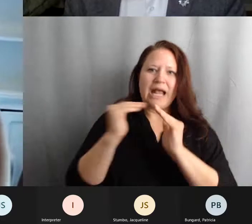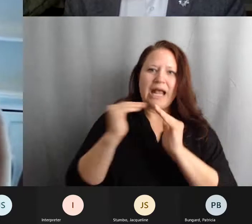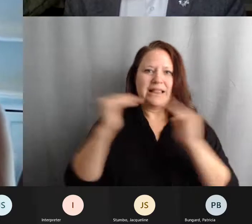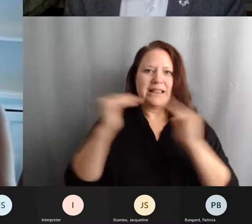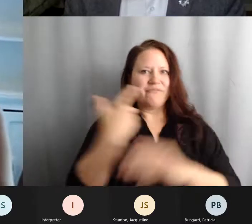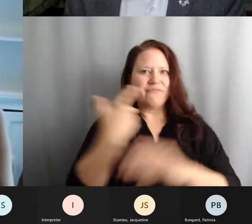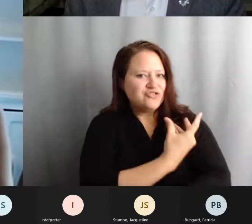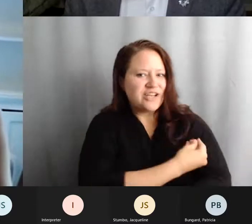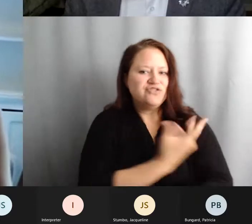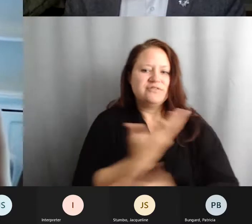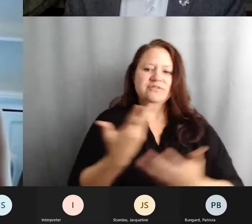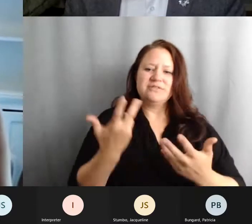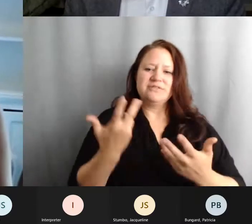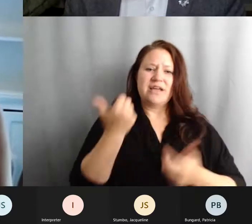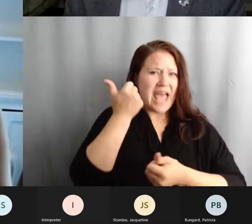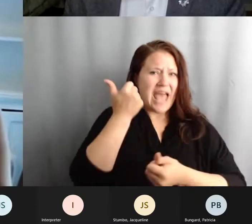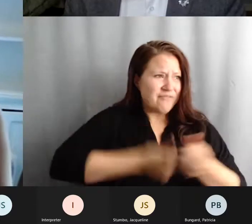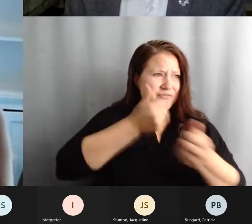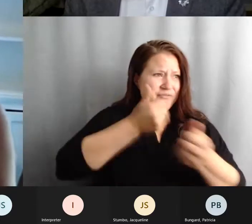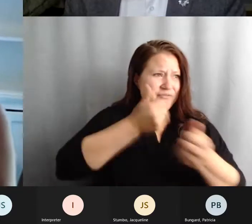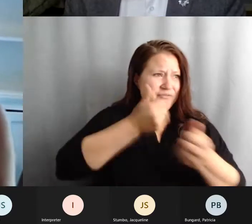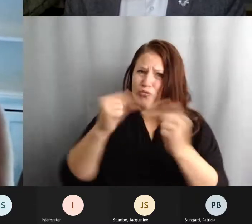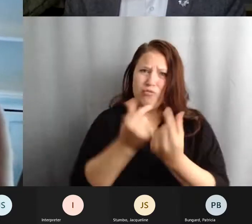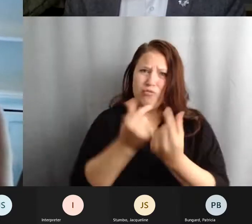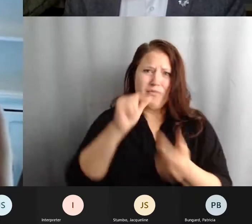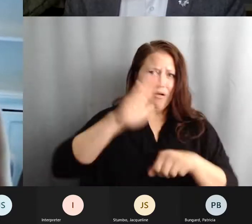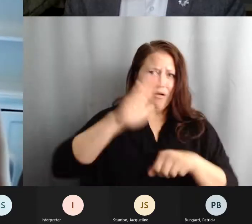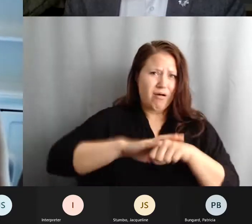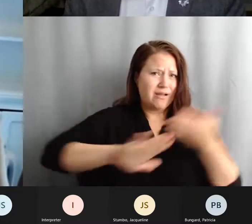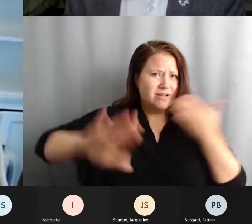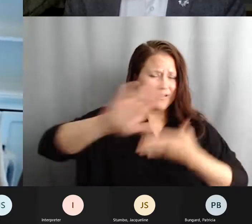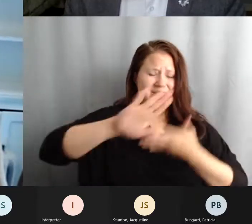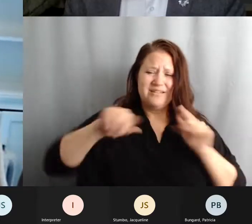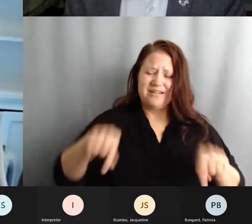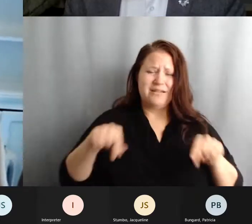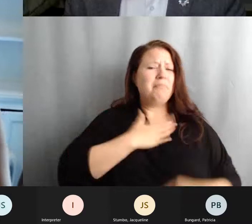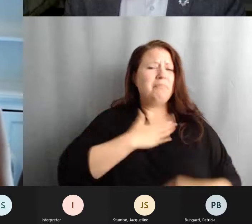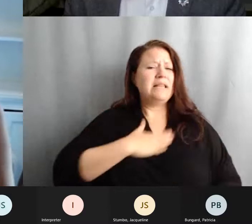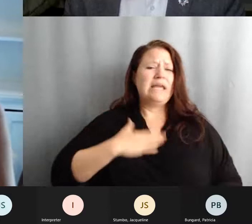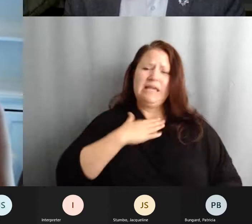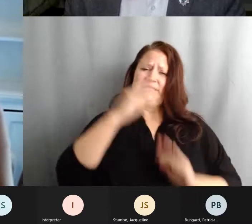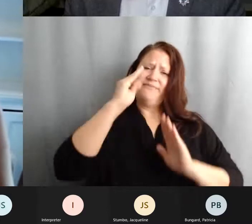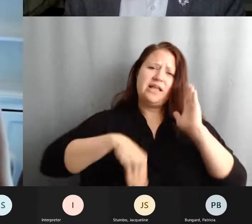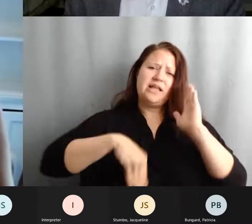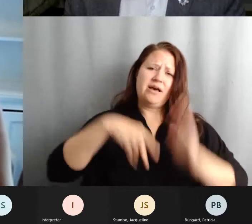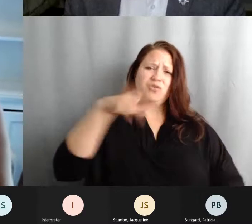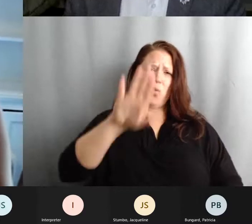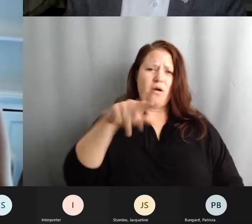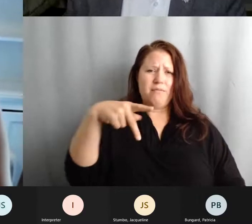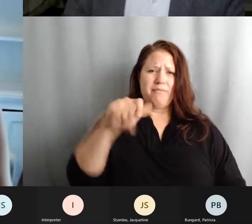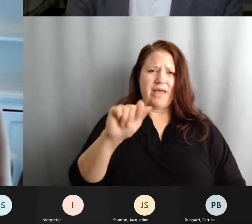every single group on campus. So again, please fill that out as soon as possible.